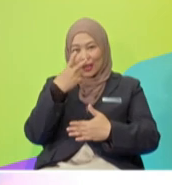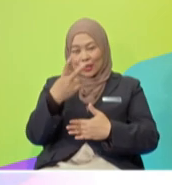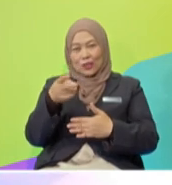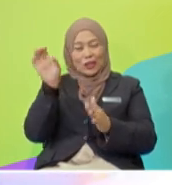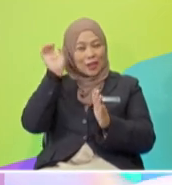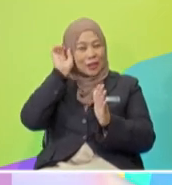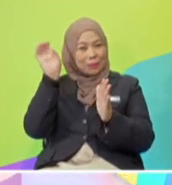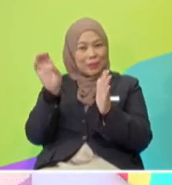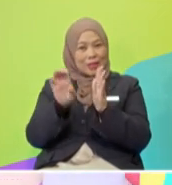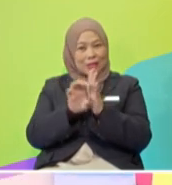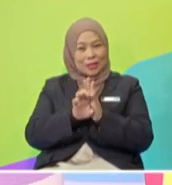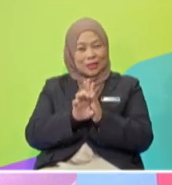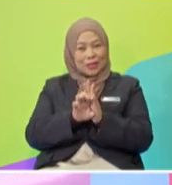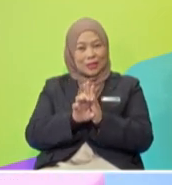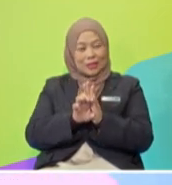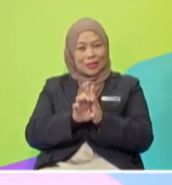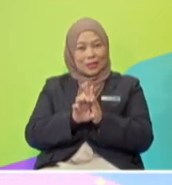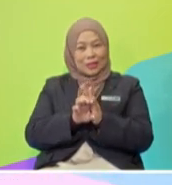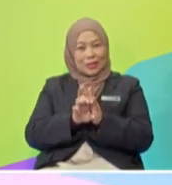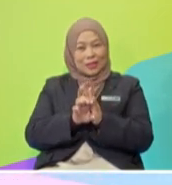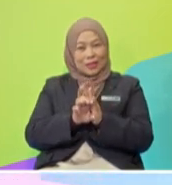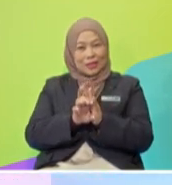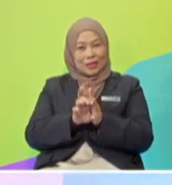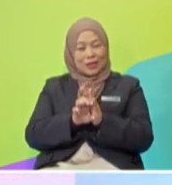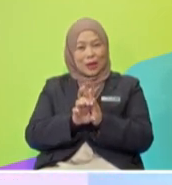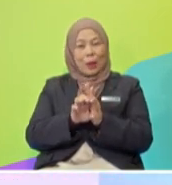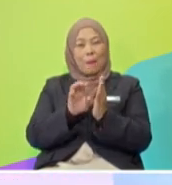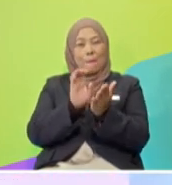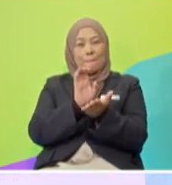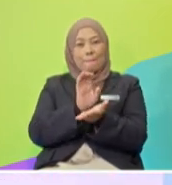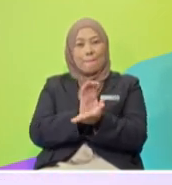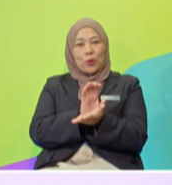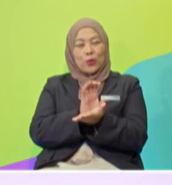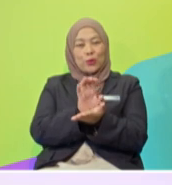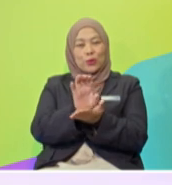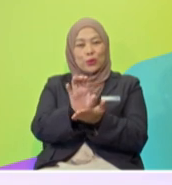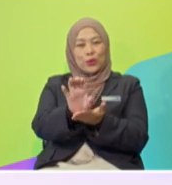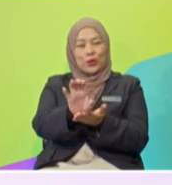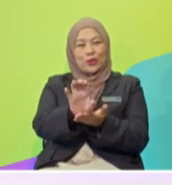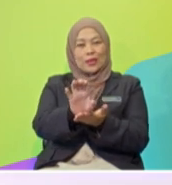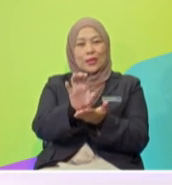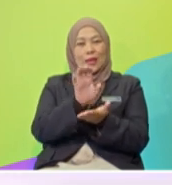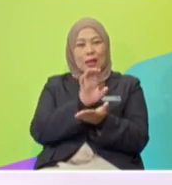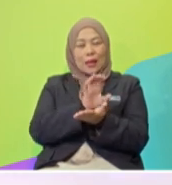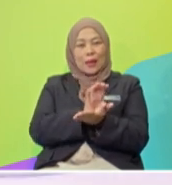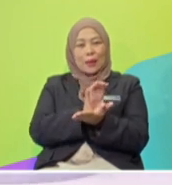All right, this is called a bulldozer. Bulldozer. A bulldozer. How do you